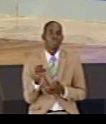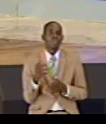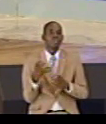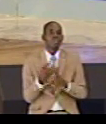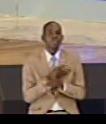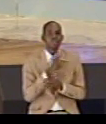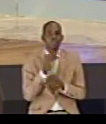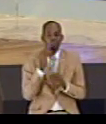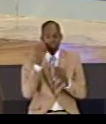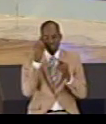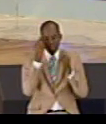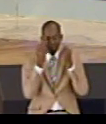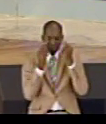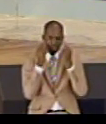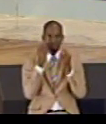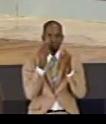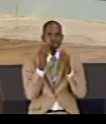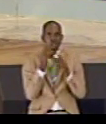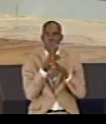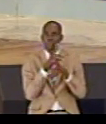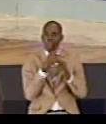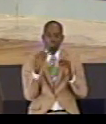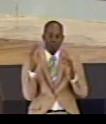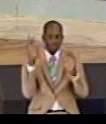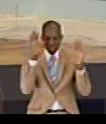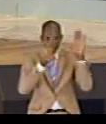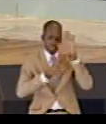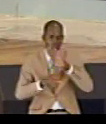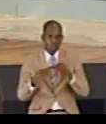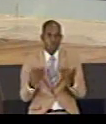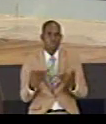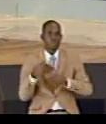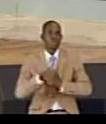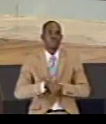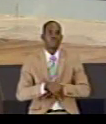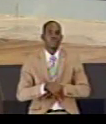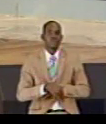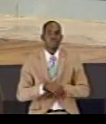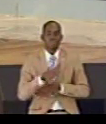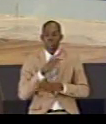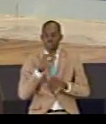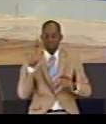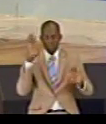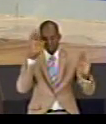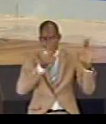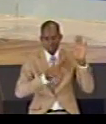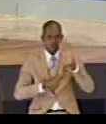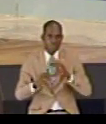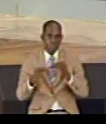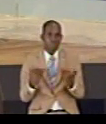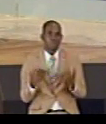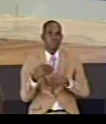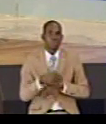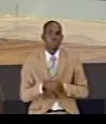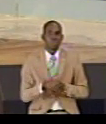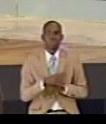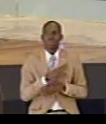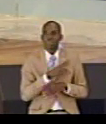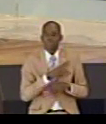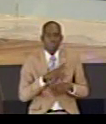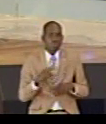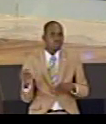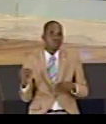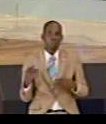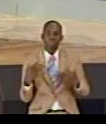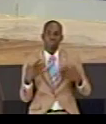no thought, no anxiety tonight, no worry tonight, no palpitation of the